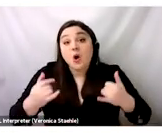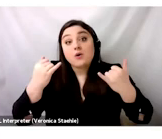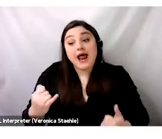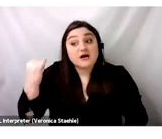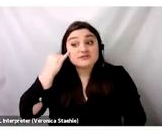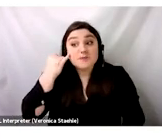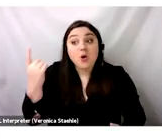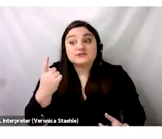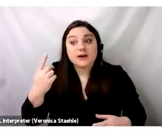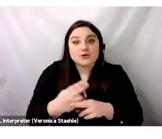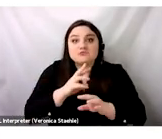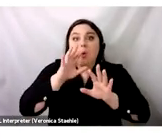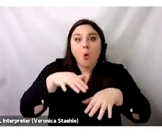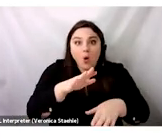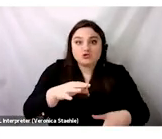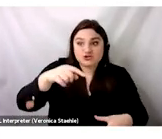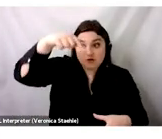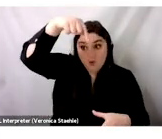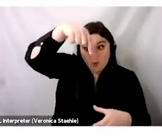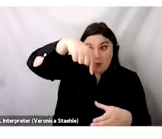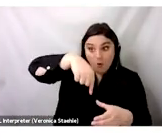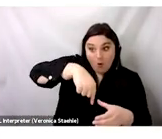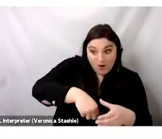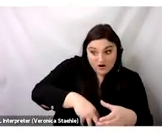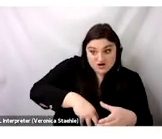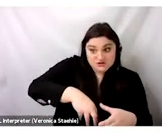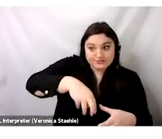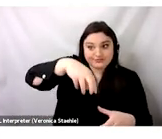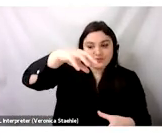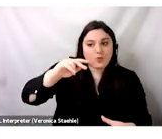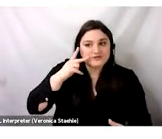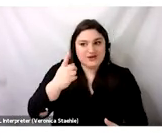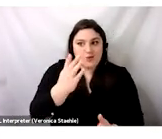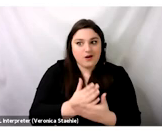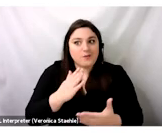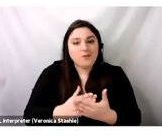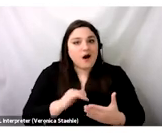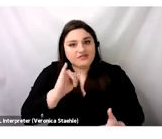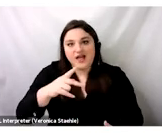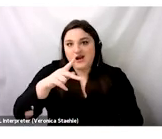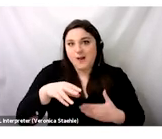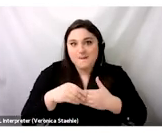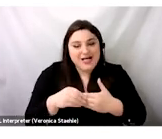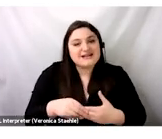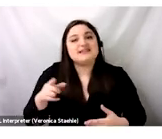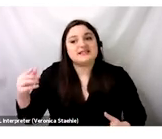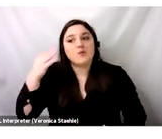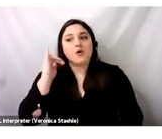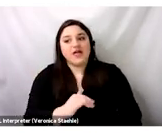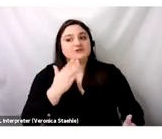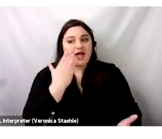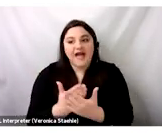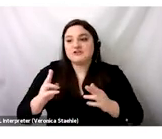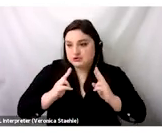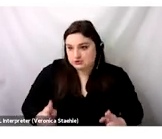like a core of the ocean and a cross section, there would be a section of plastic, and they'd be like, oh, that's human beings. That was when they were